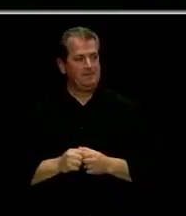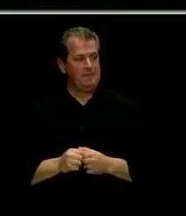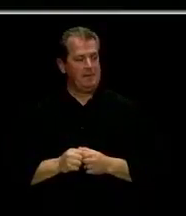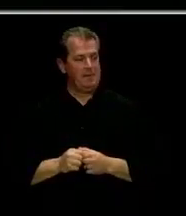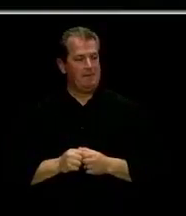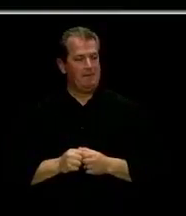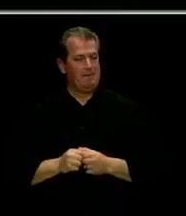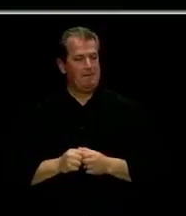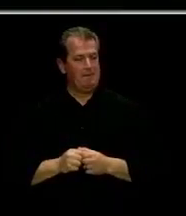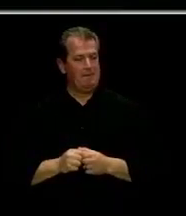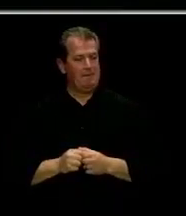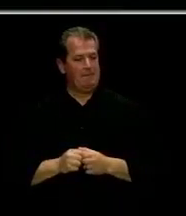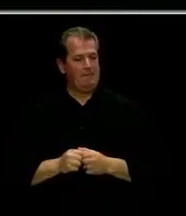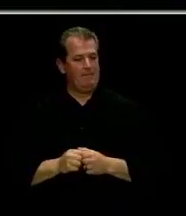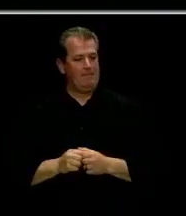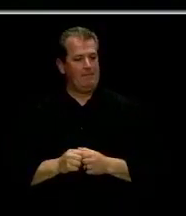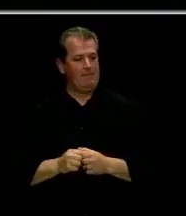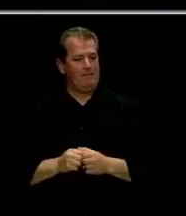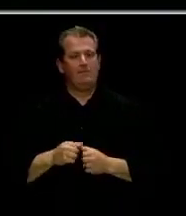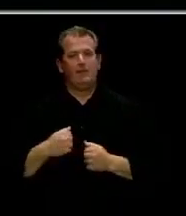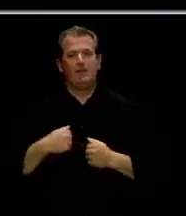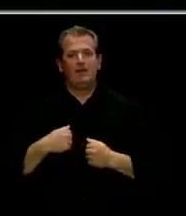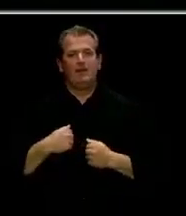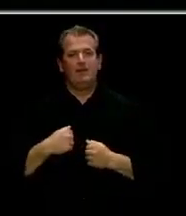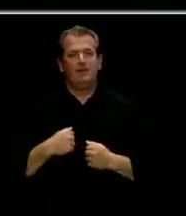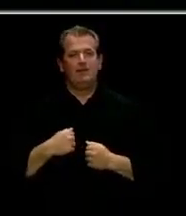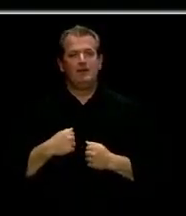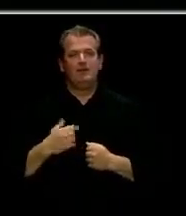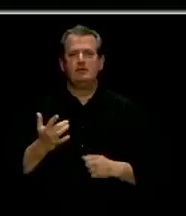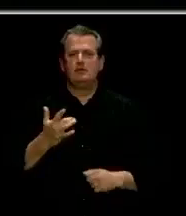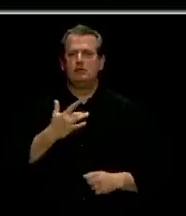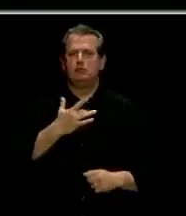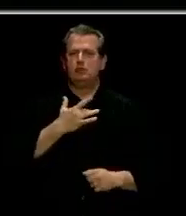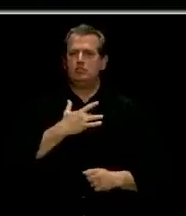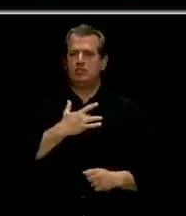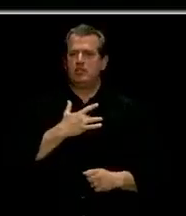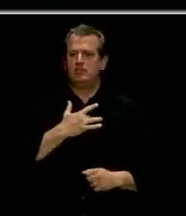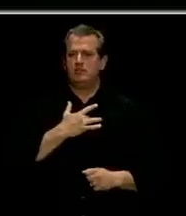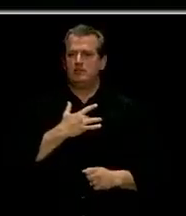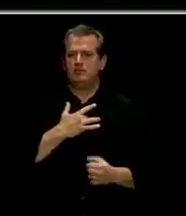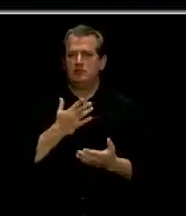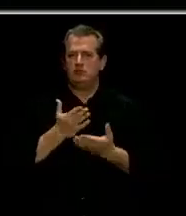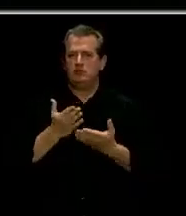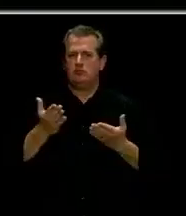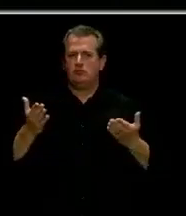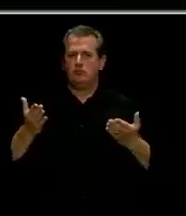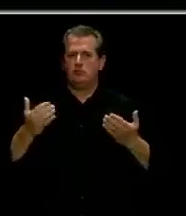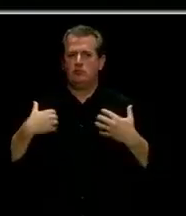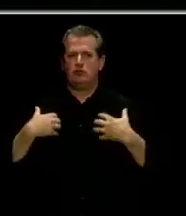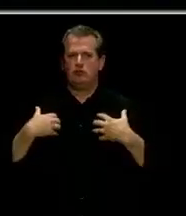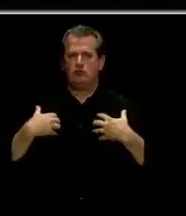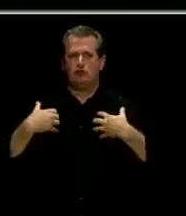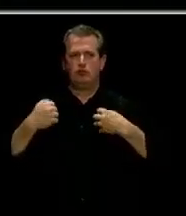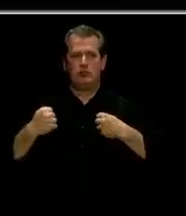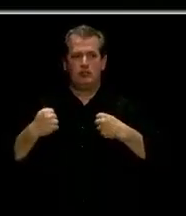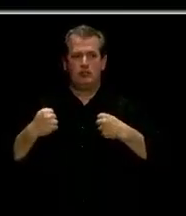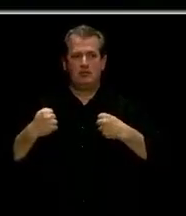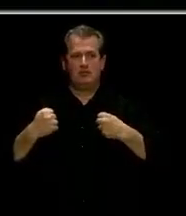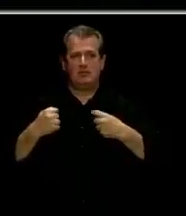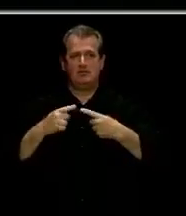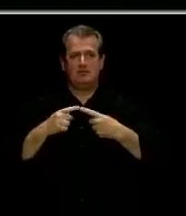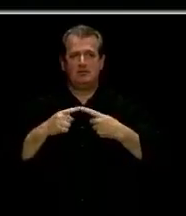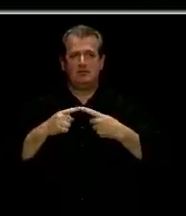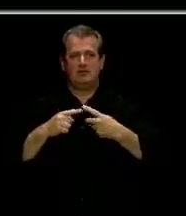that I really appreciate how much courage and love, especially